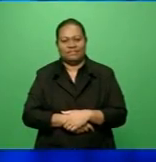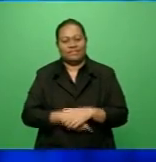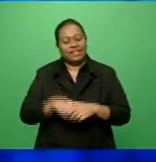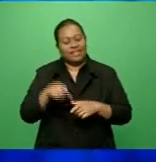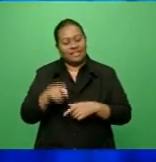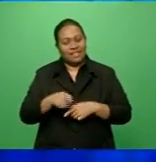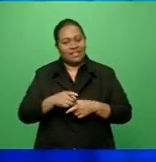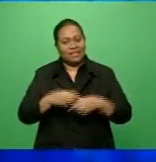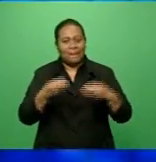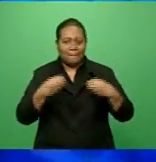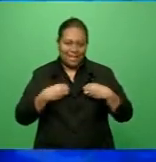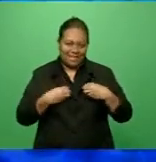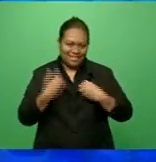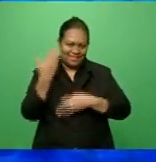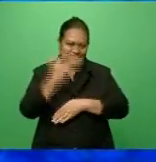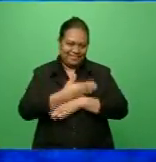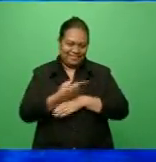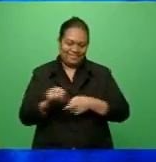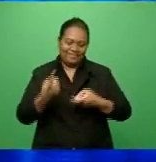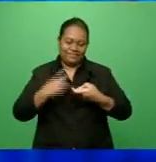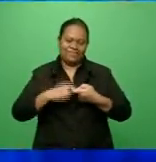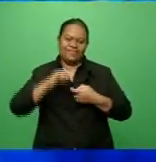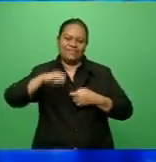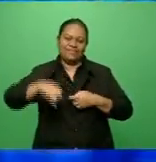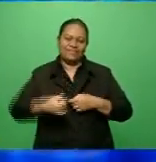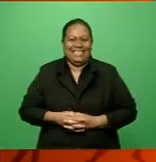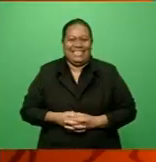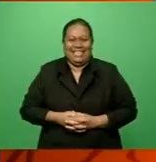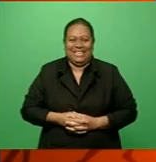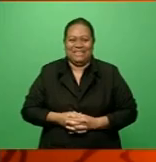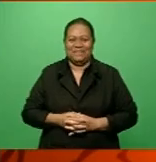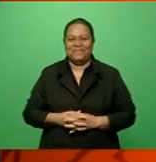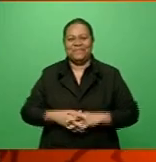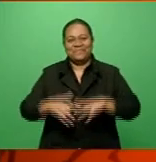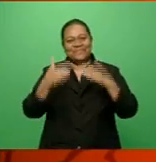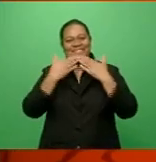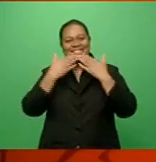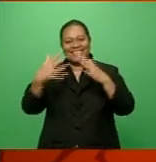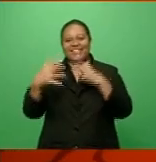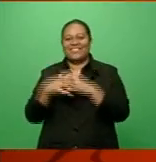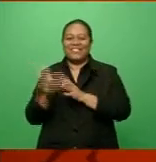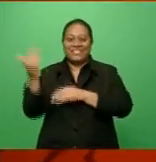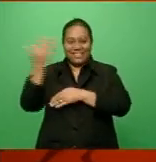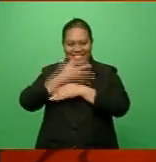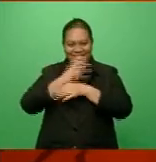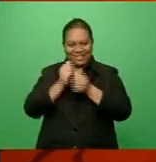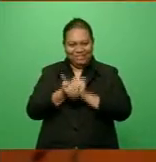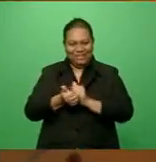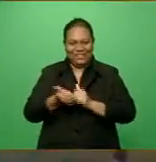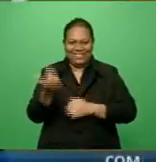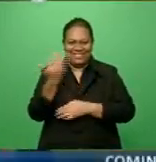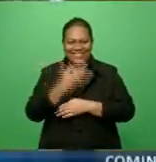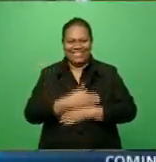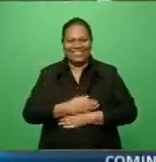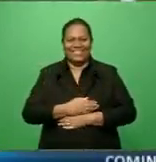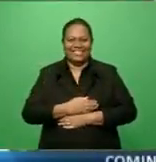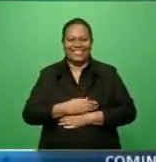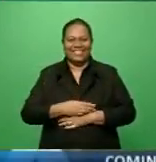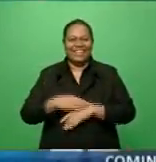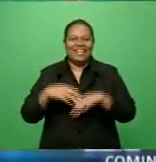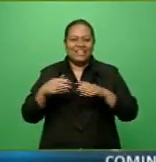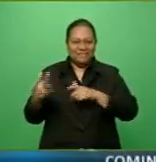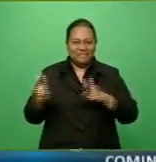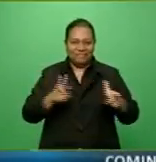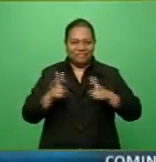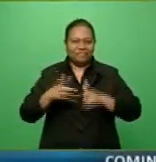That's it from Business Tonight. We now join Jamie with the latest in sports. Minako Whitney and good evening. In Sports Tonight, Flying